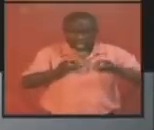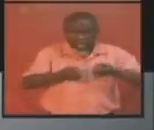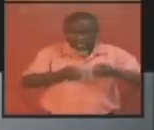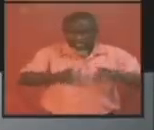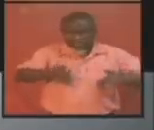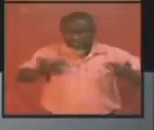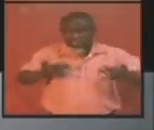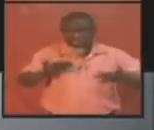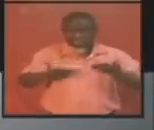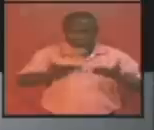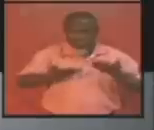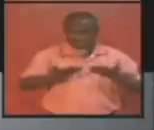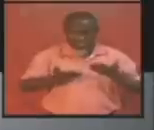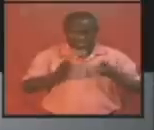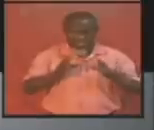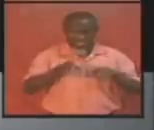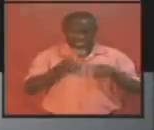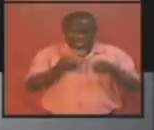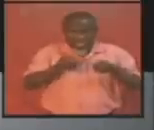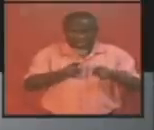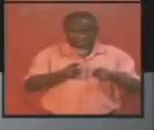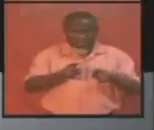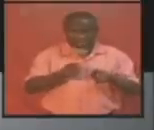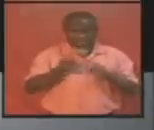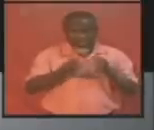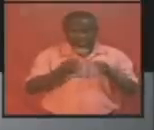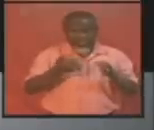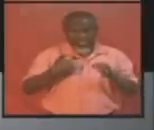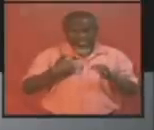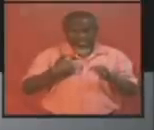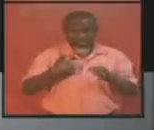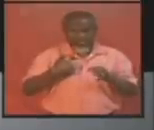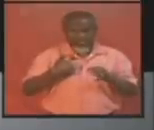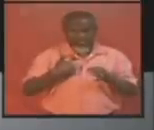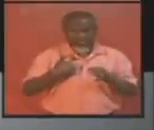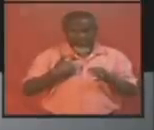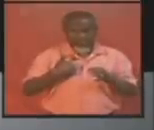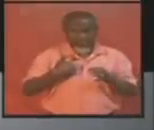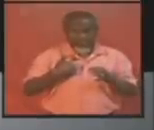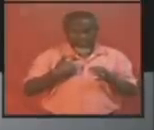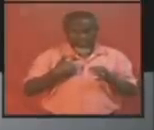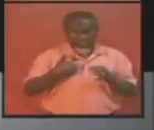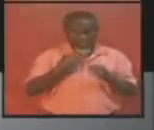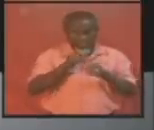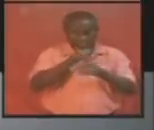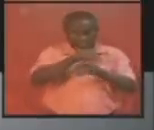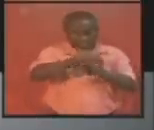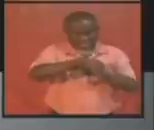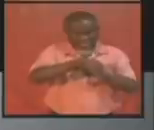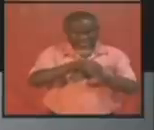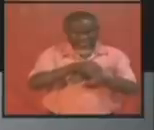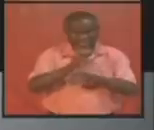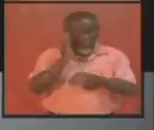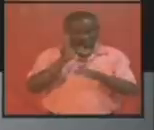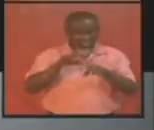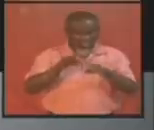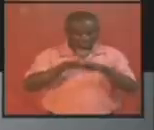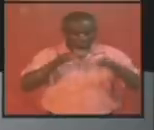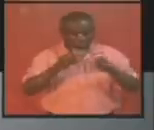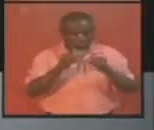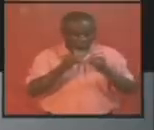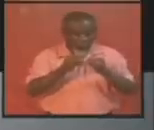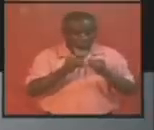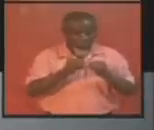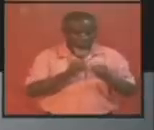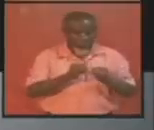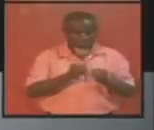at midnight, and is there a possibility for an increase in the length of service? We checked the public health